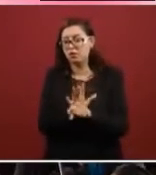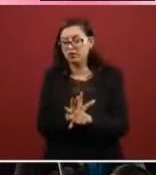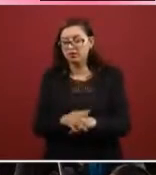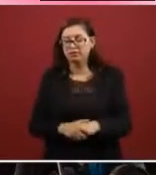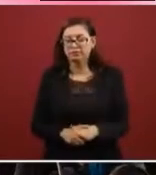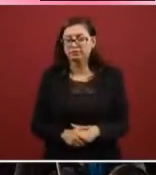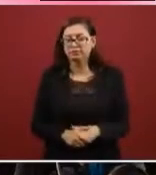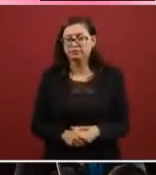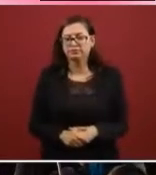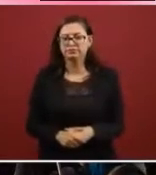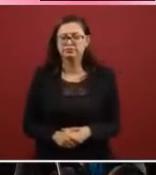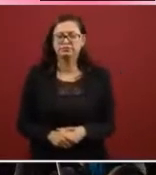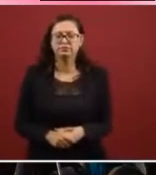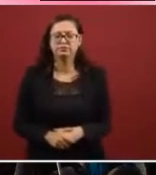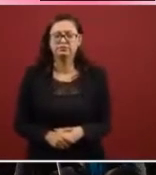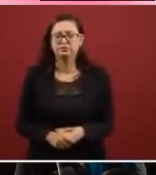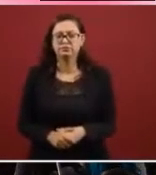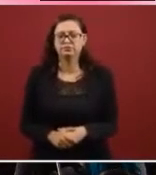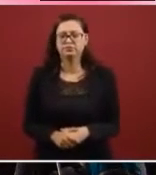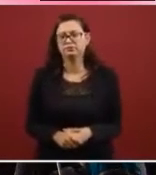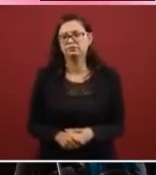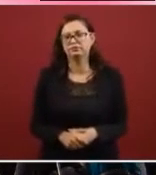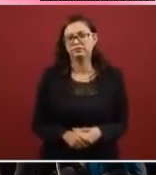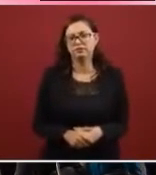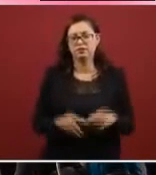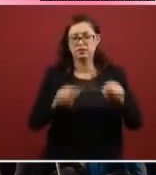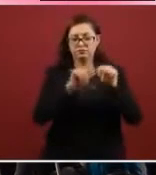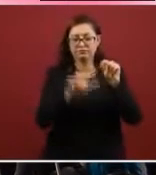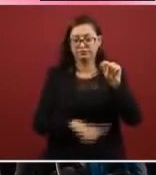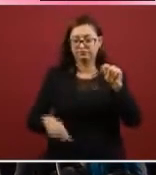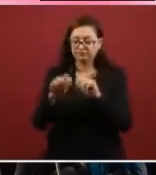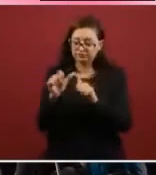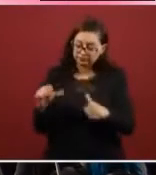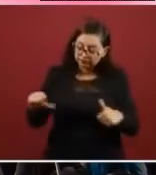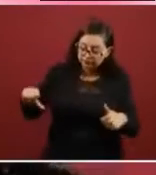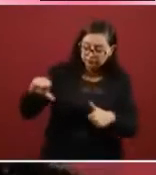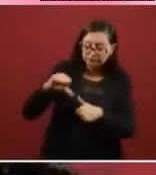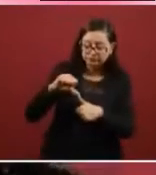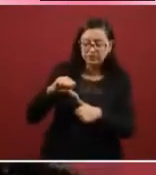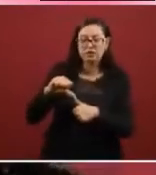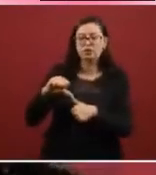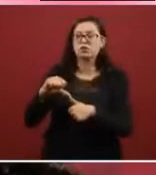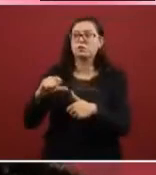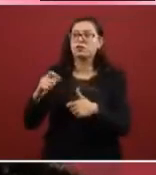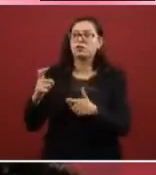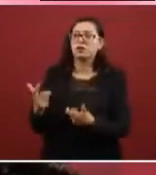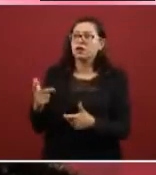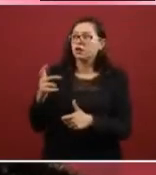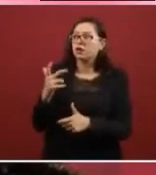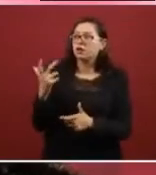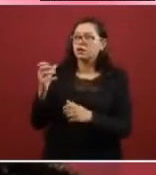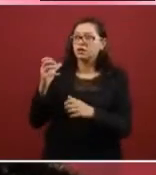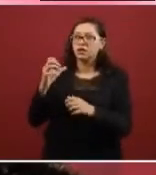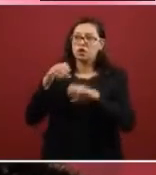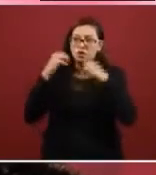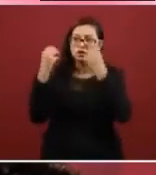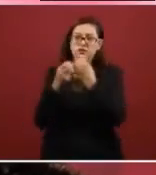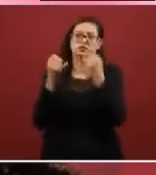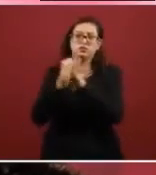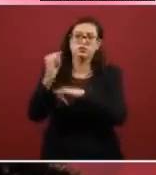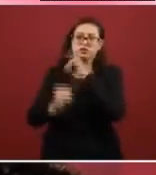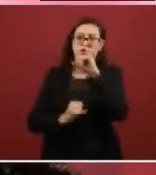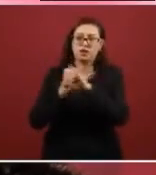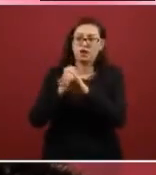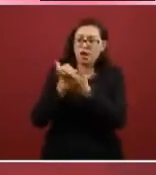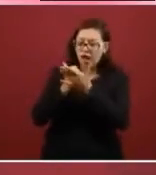with the relations with Centroamérica, organismos internacionales, international para or Central American countries to attend the